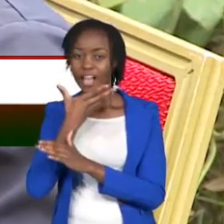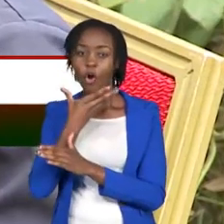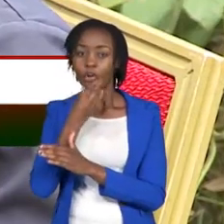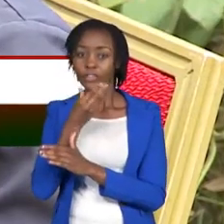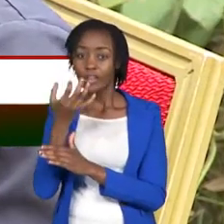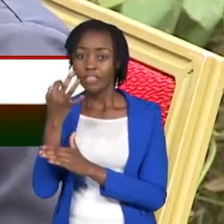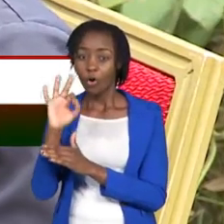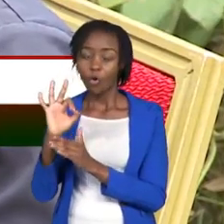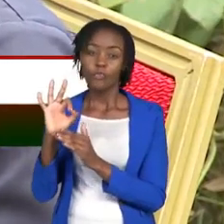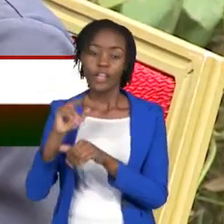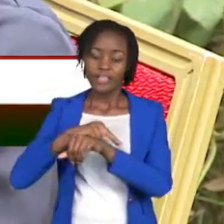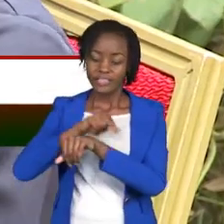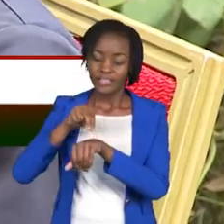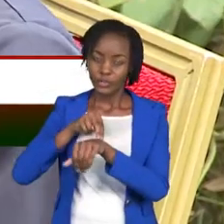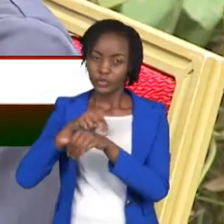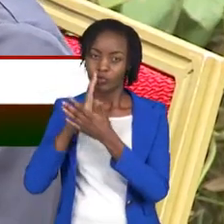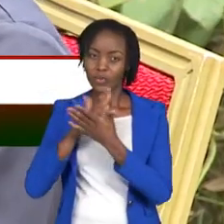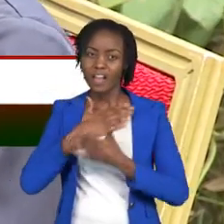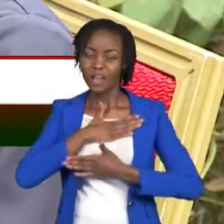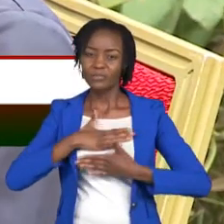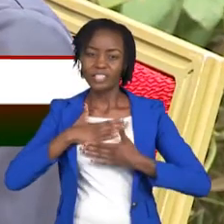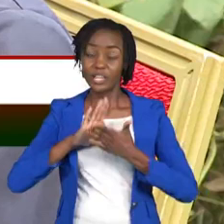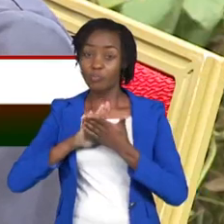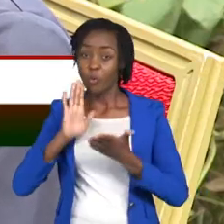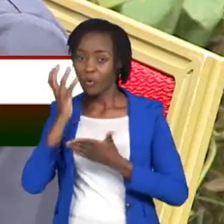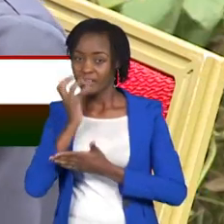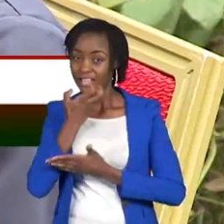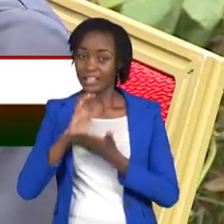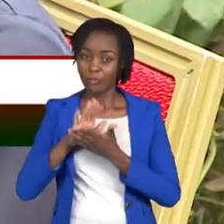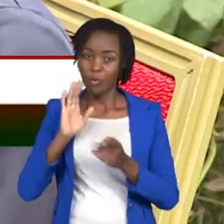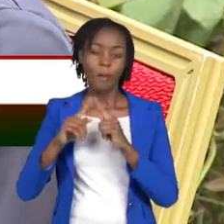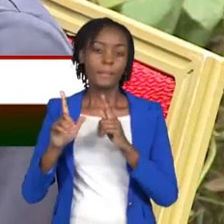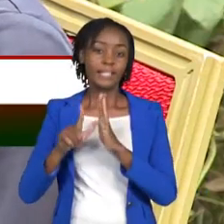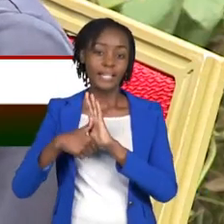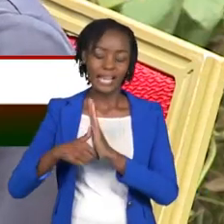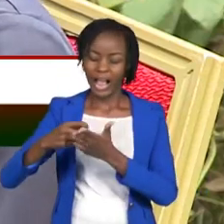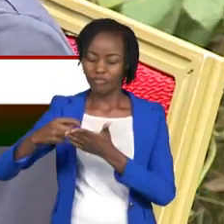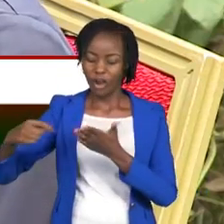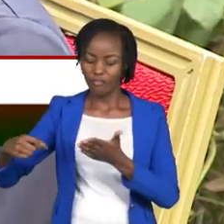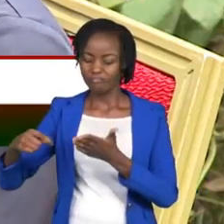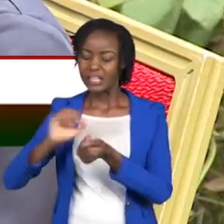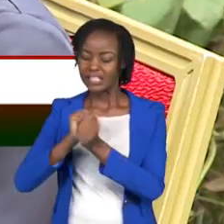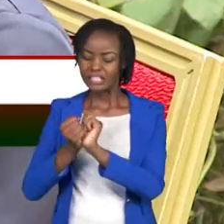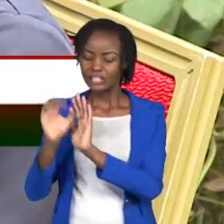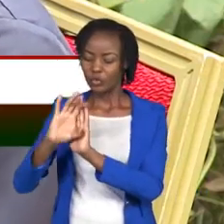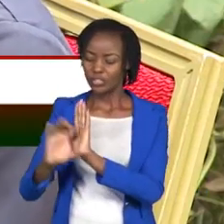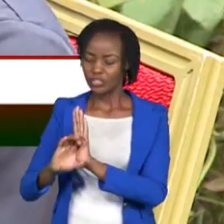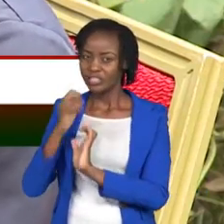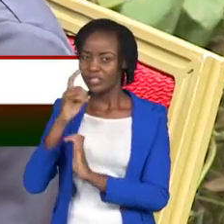so we appreciated him more as a result of that. But the drafters of the constitution decided that there was more